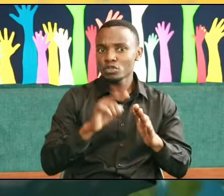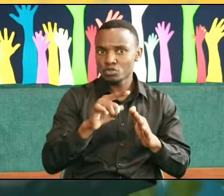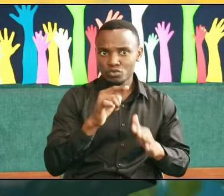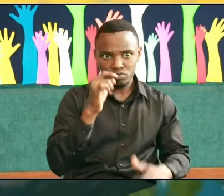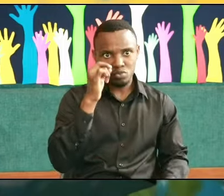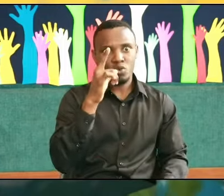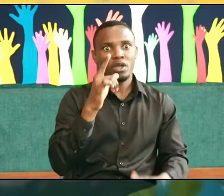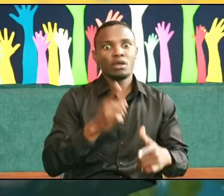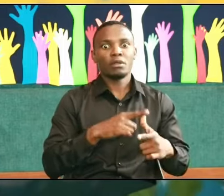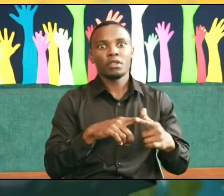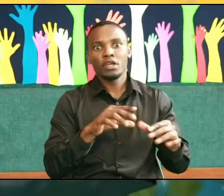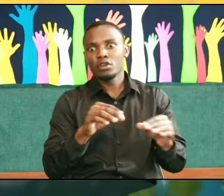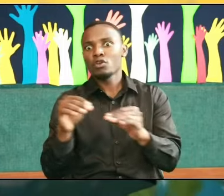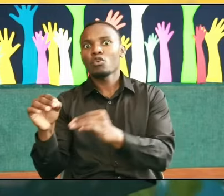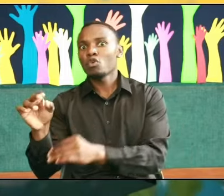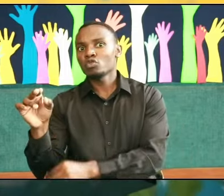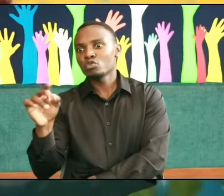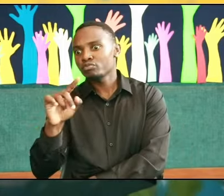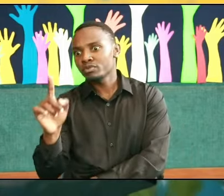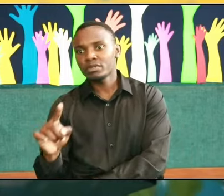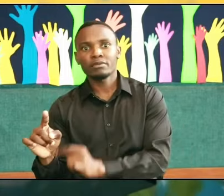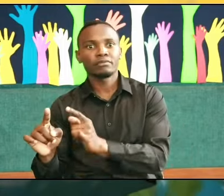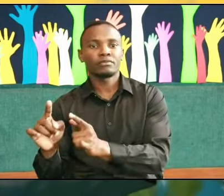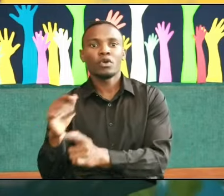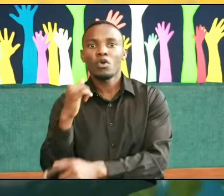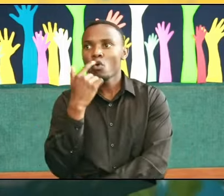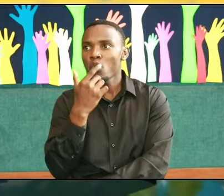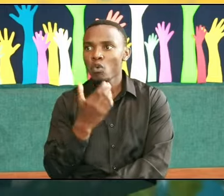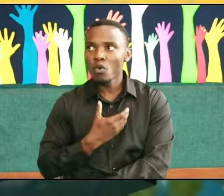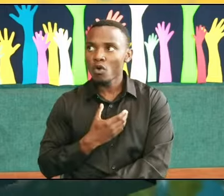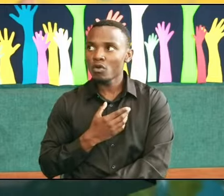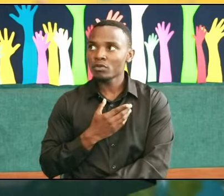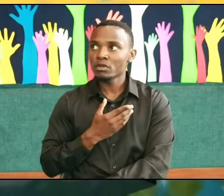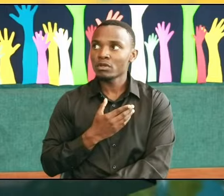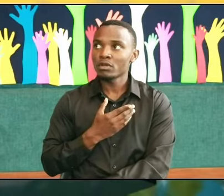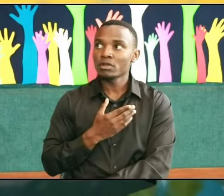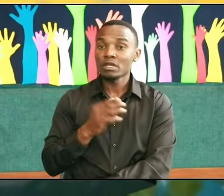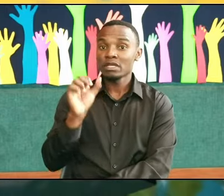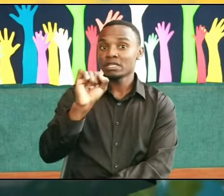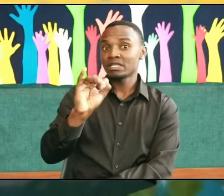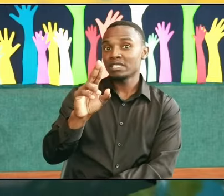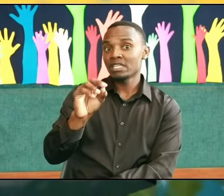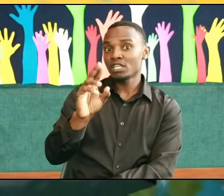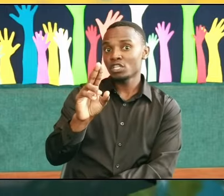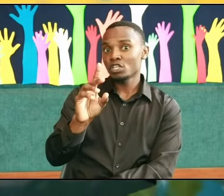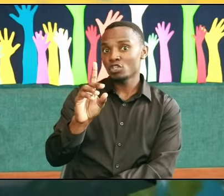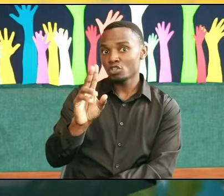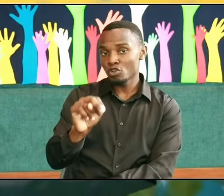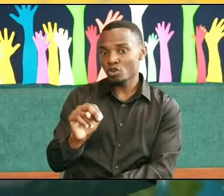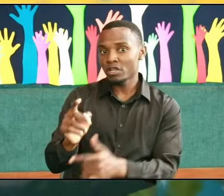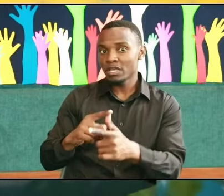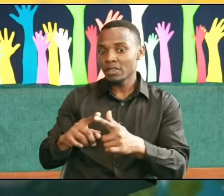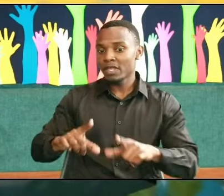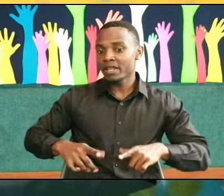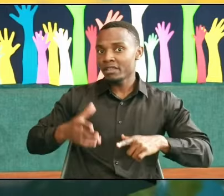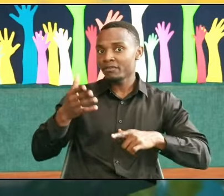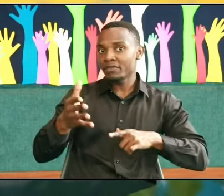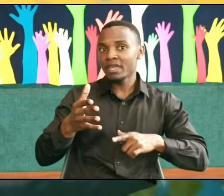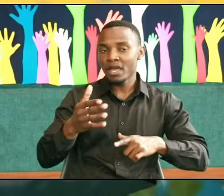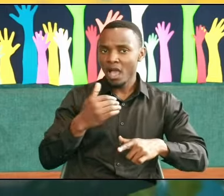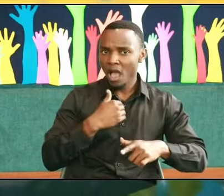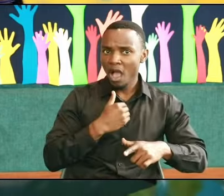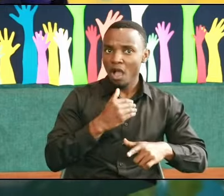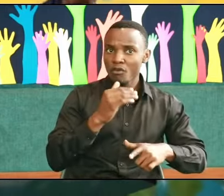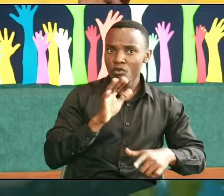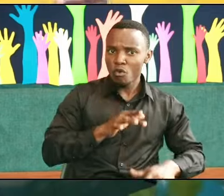Zarephath, which belongs to Sidon, dwell there. See, I have commanded a widow there to provide for